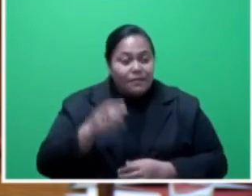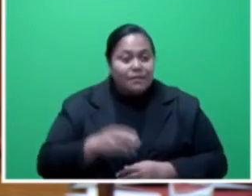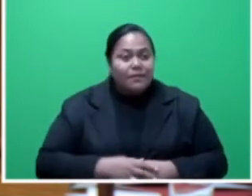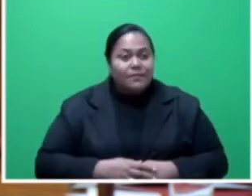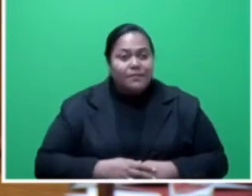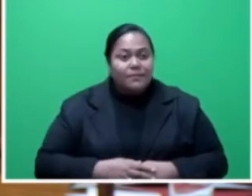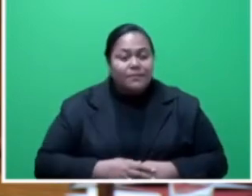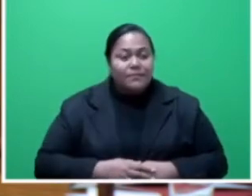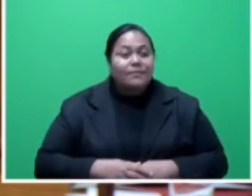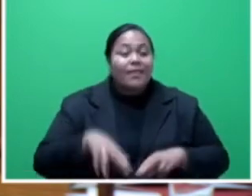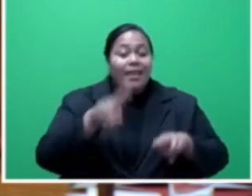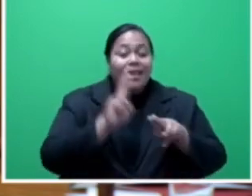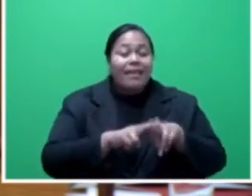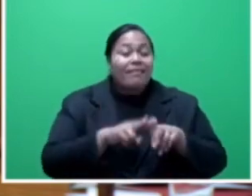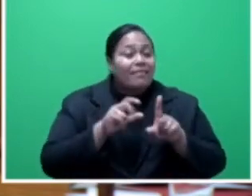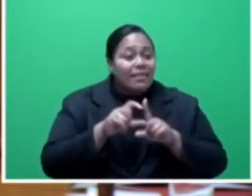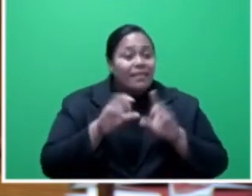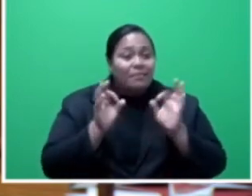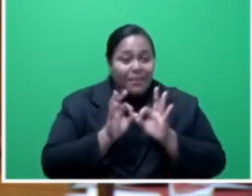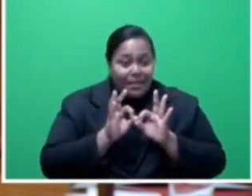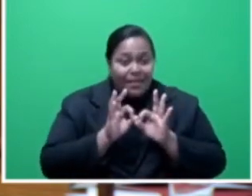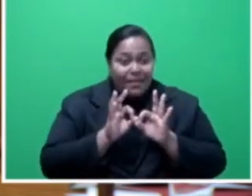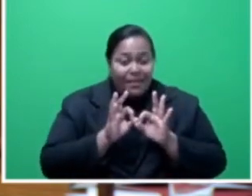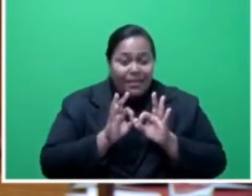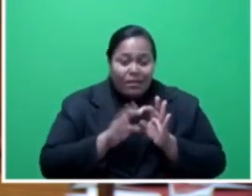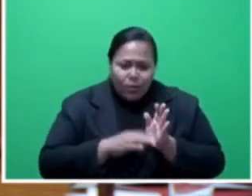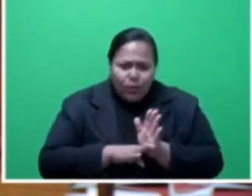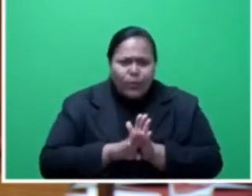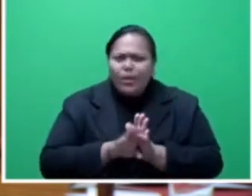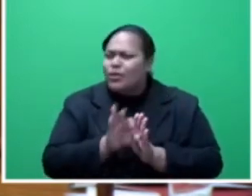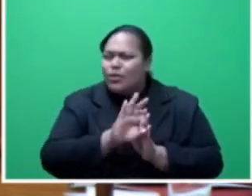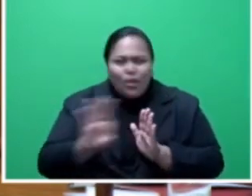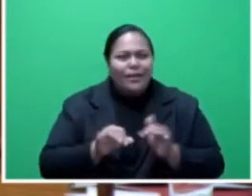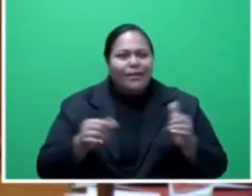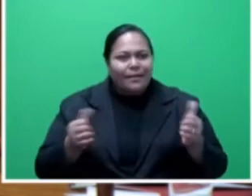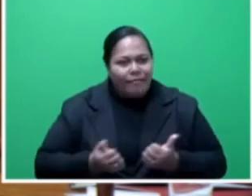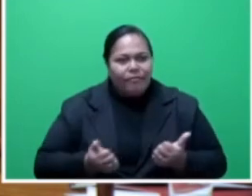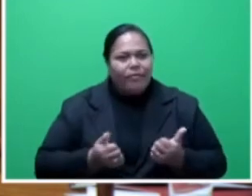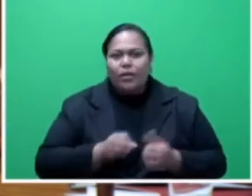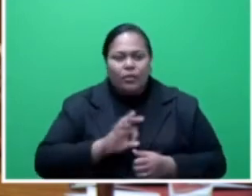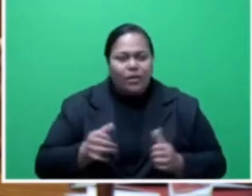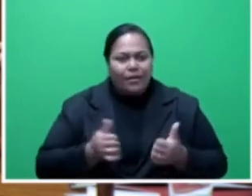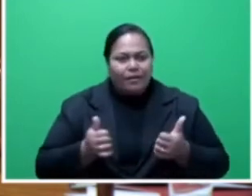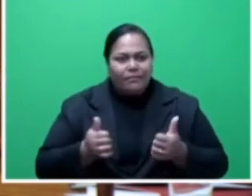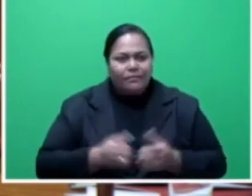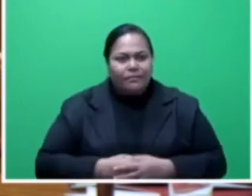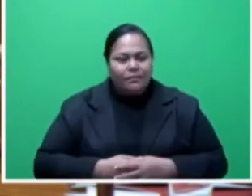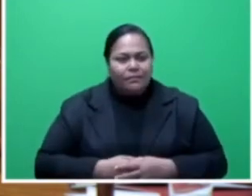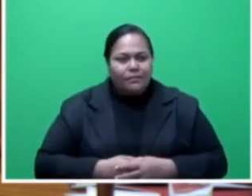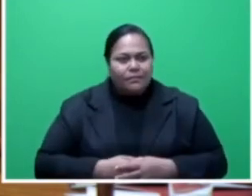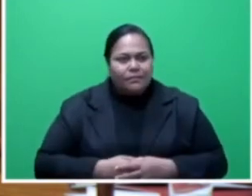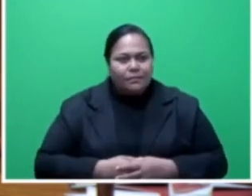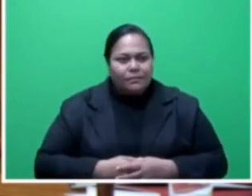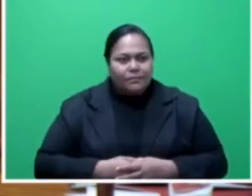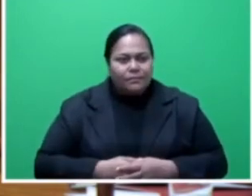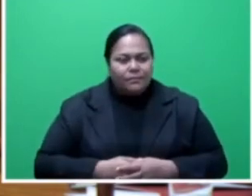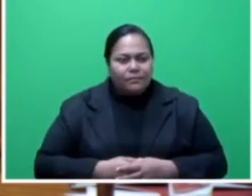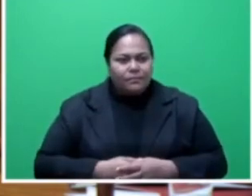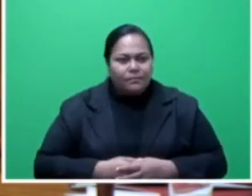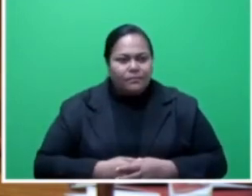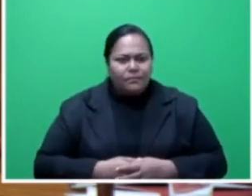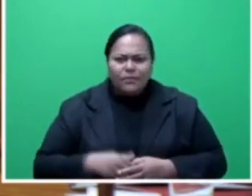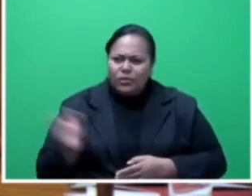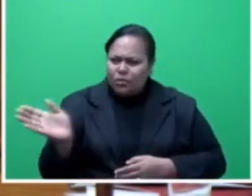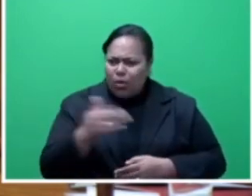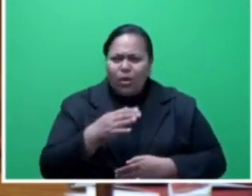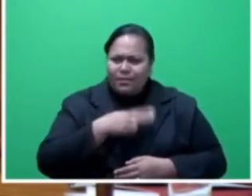though FDB was doing well, but it was not enough. It was not enough. All these ministers are not